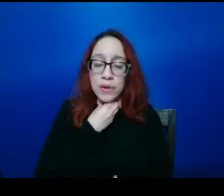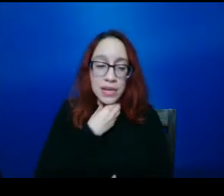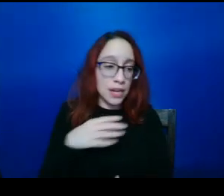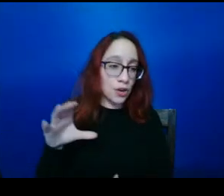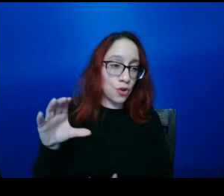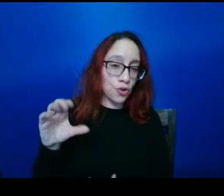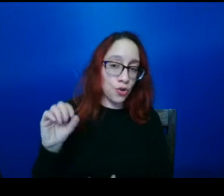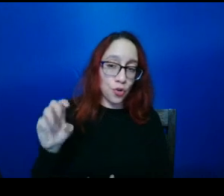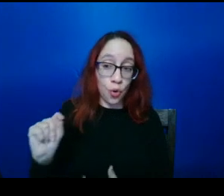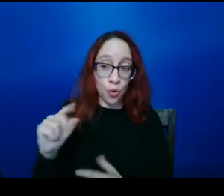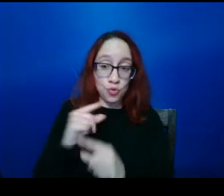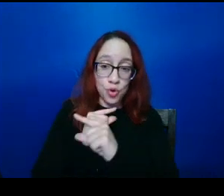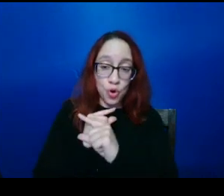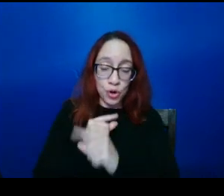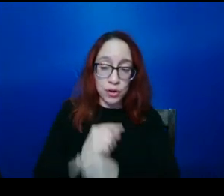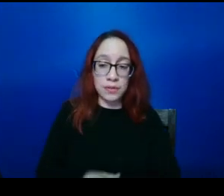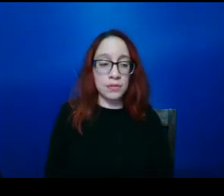Guard.